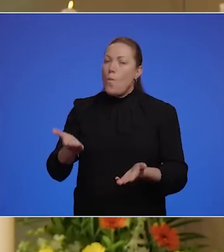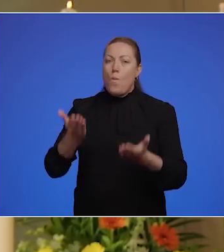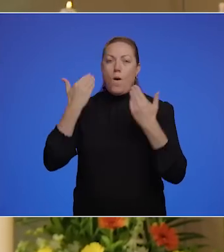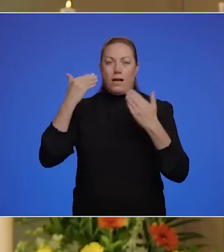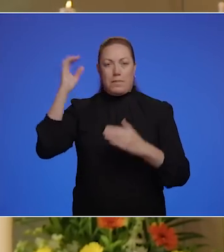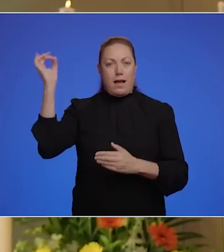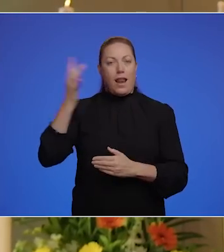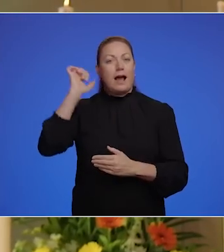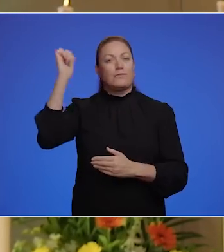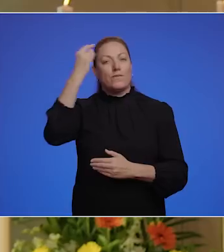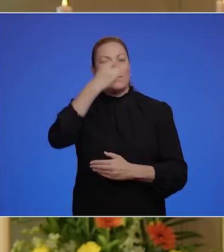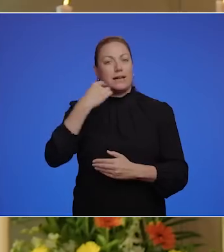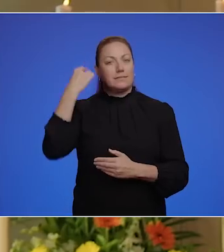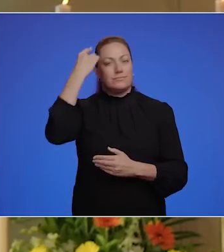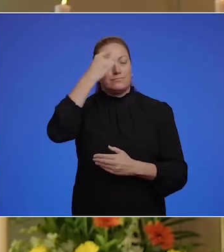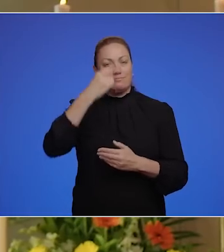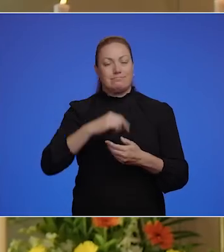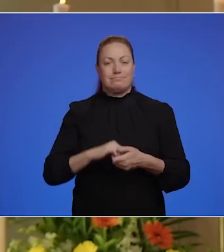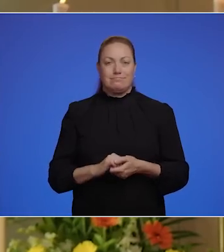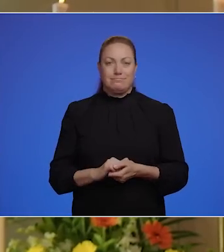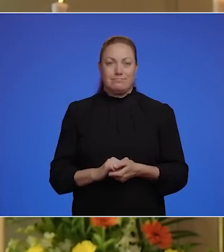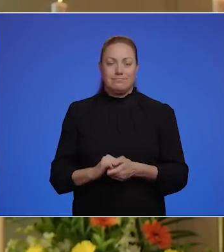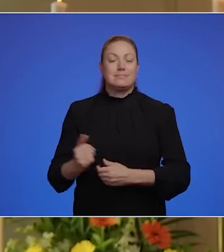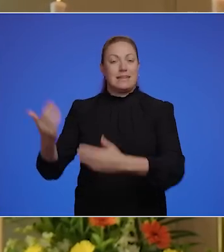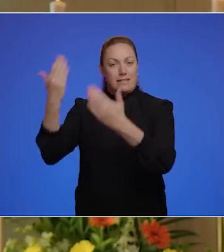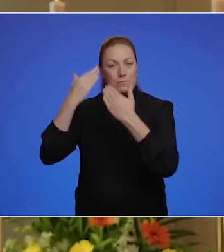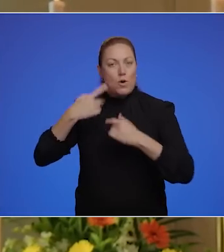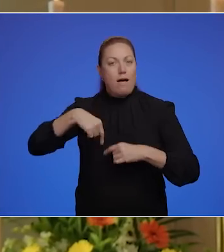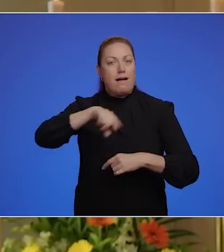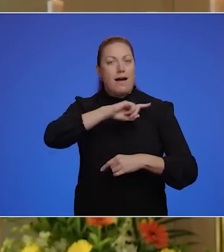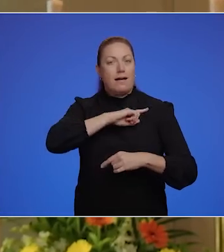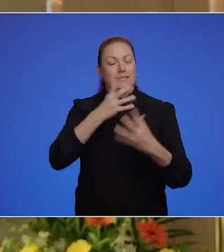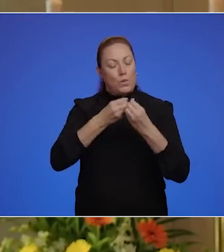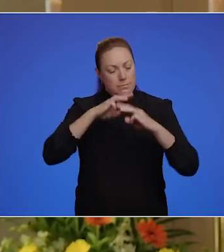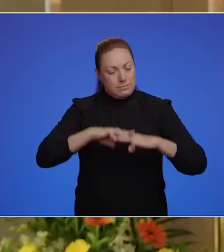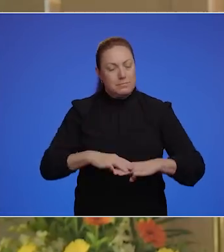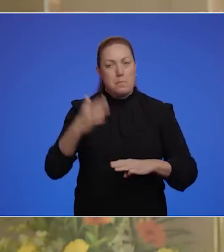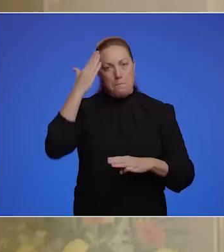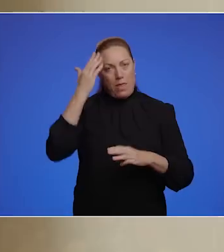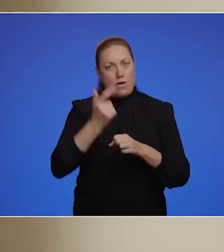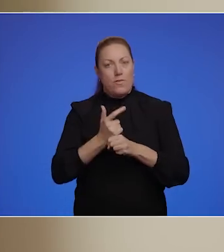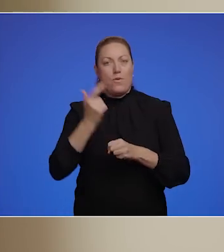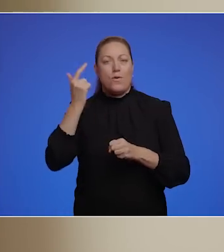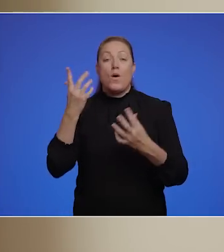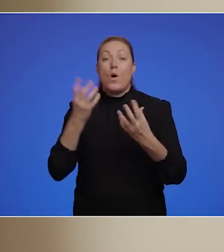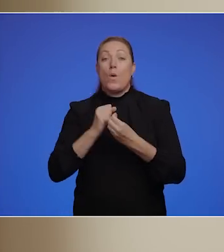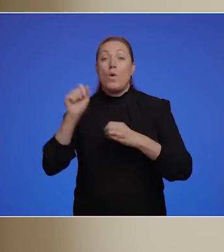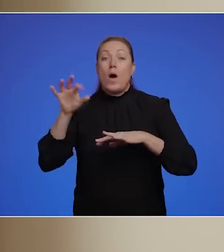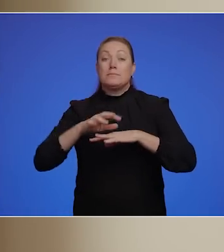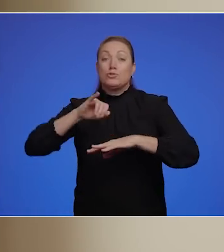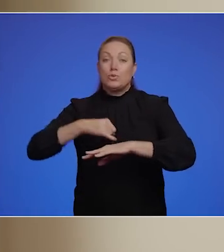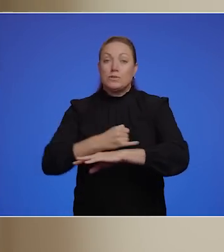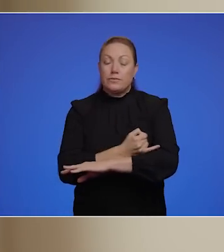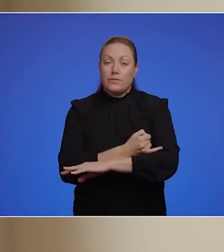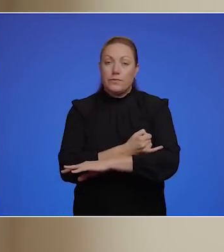your face. Have mercy on us all, we pray, that with the Blessed Virgin Mary, Mother of God, with Blessed Joseph, her